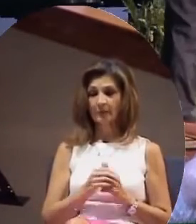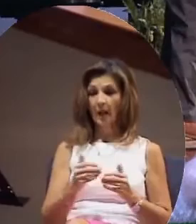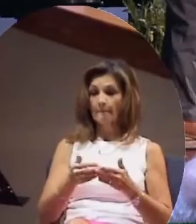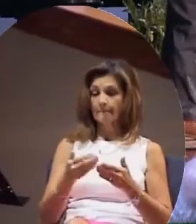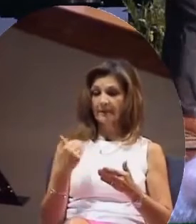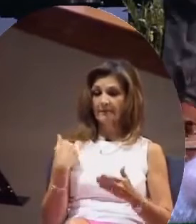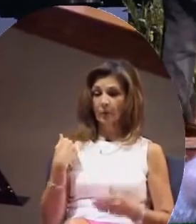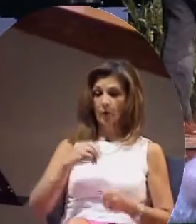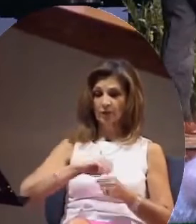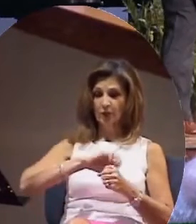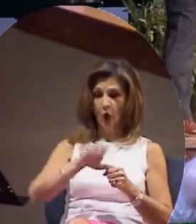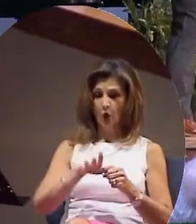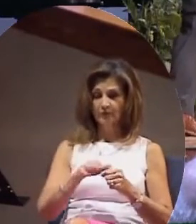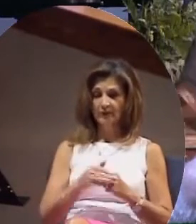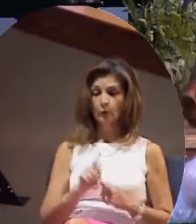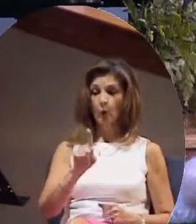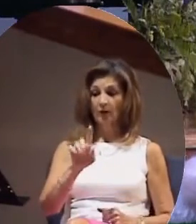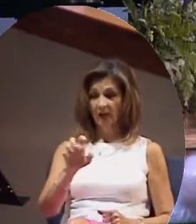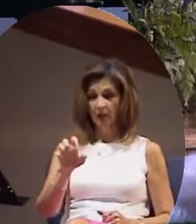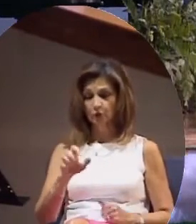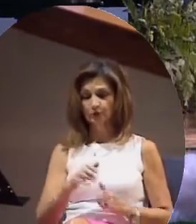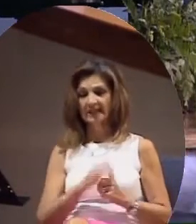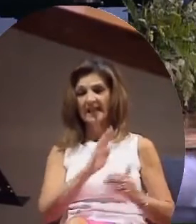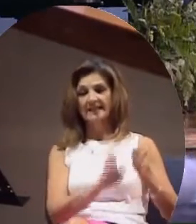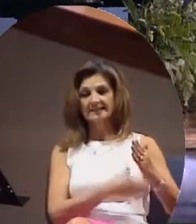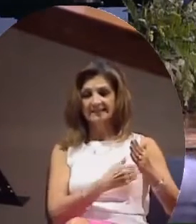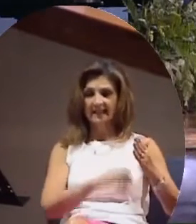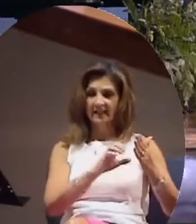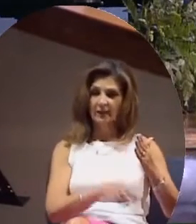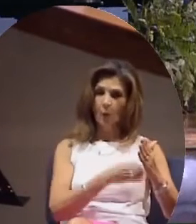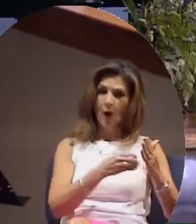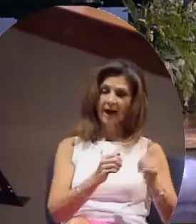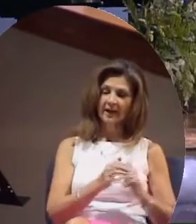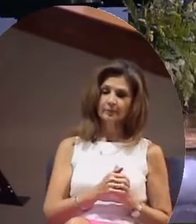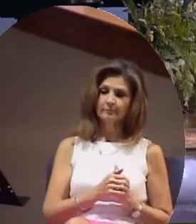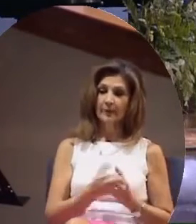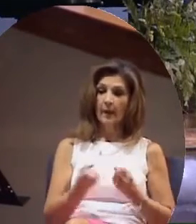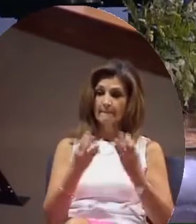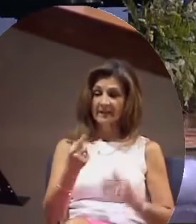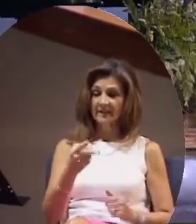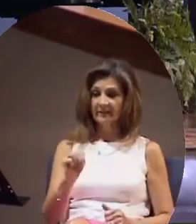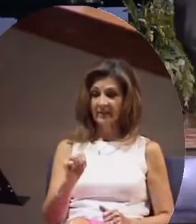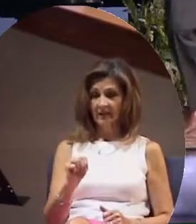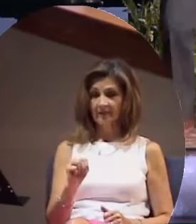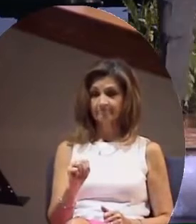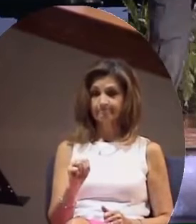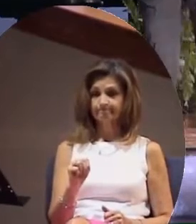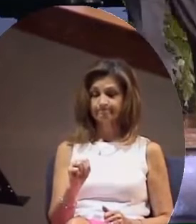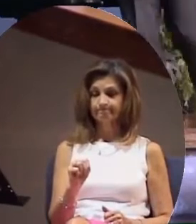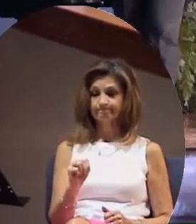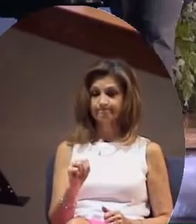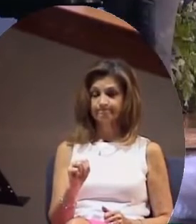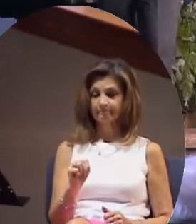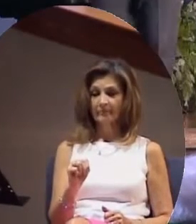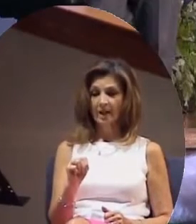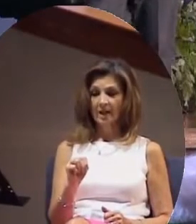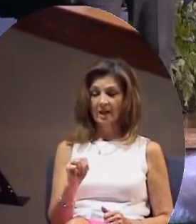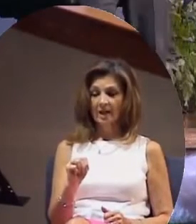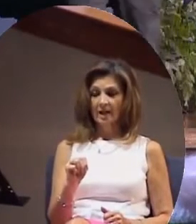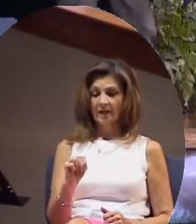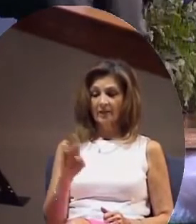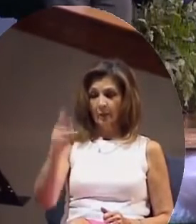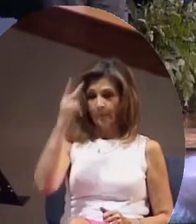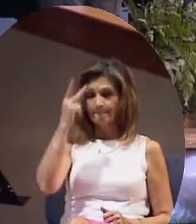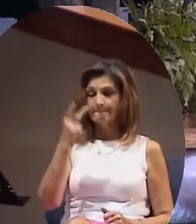pre-COVID. 100 young people singing in the choir, and a lot of them, preacher, their people,